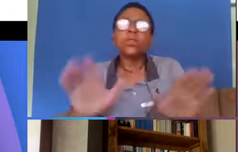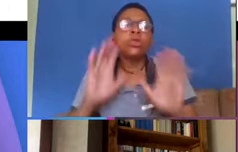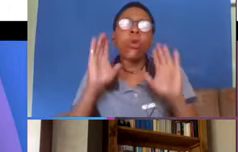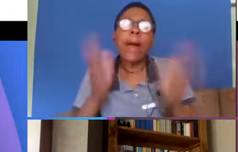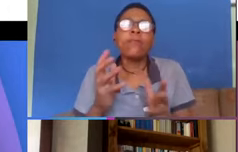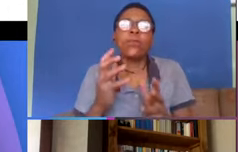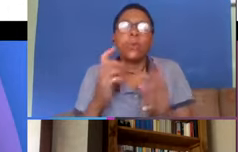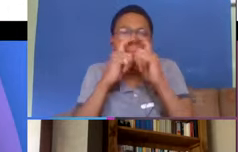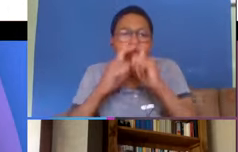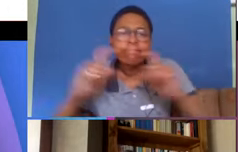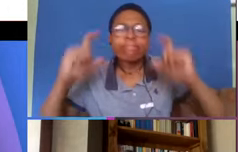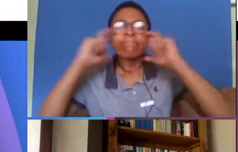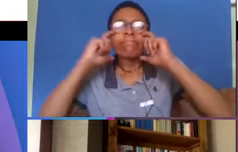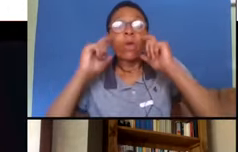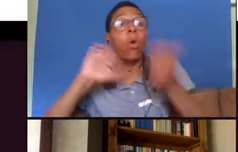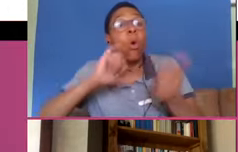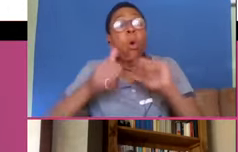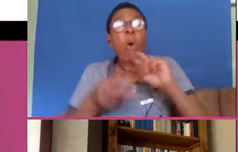it.